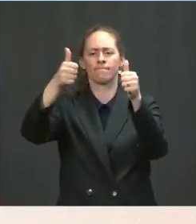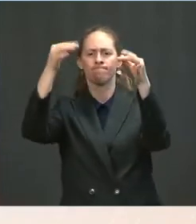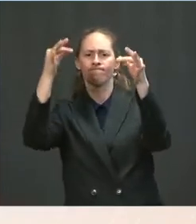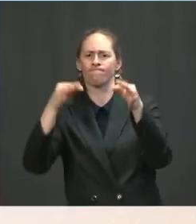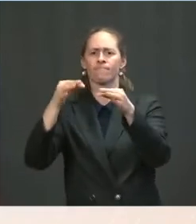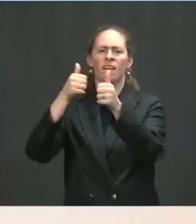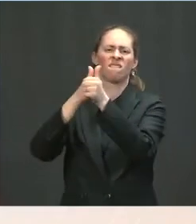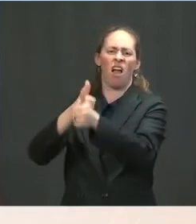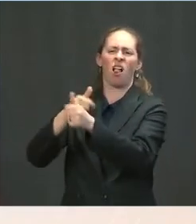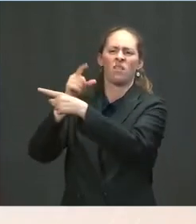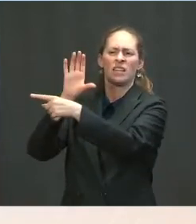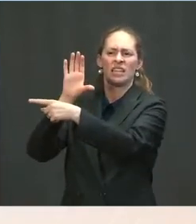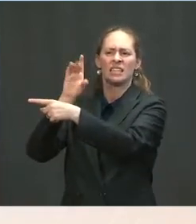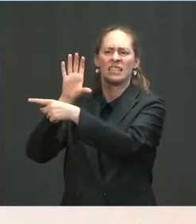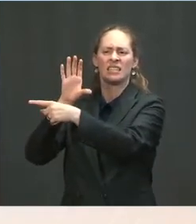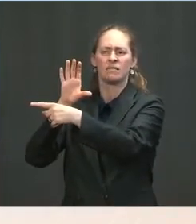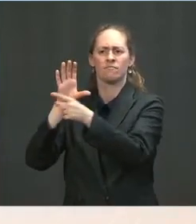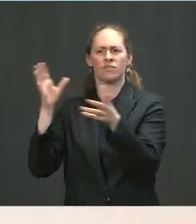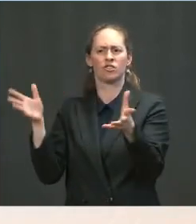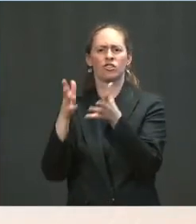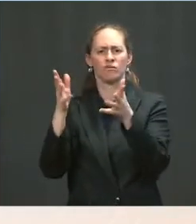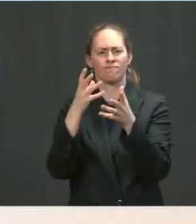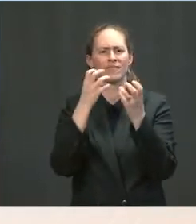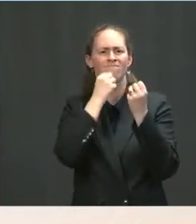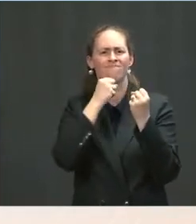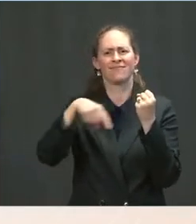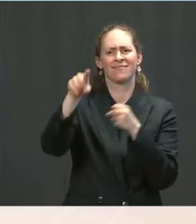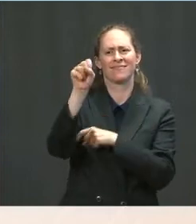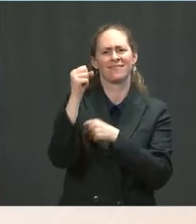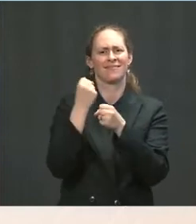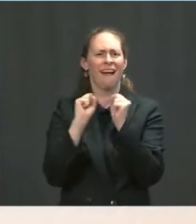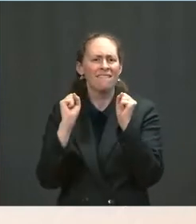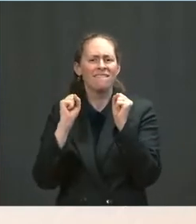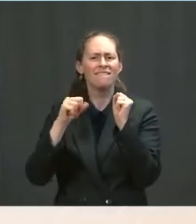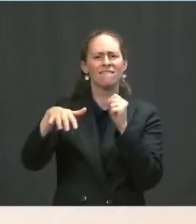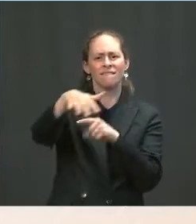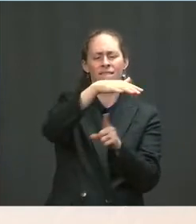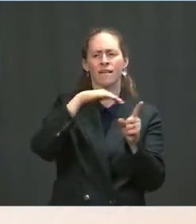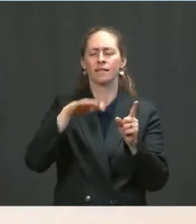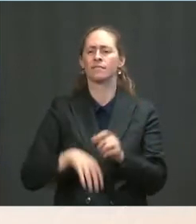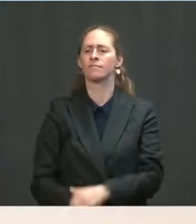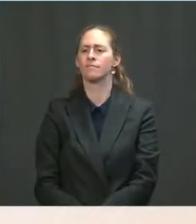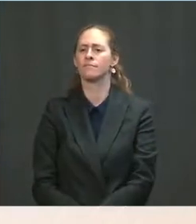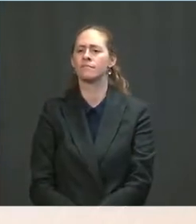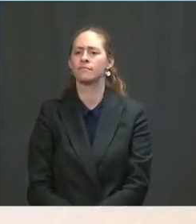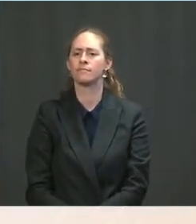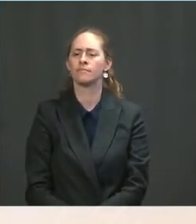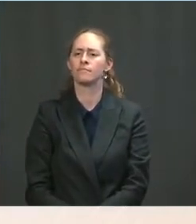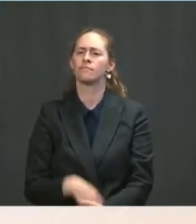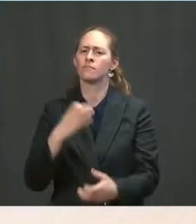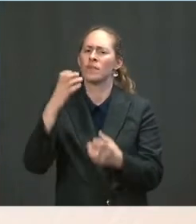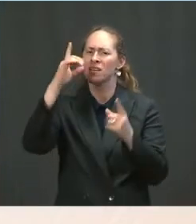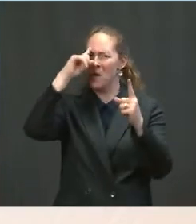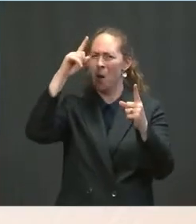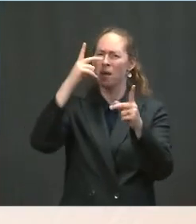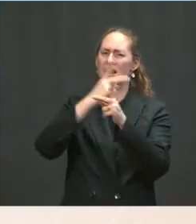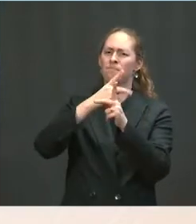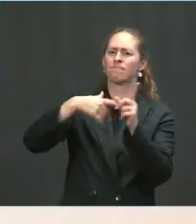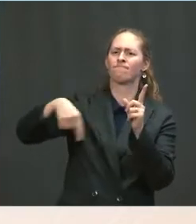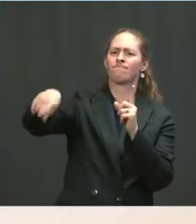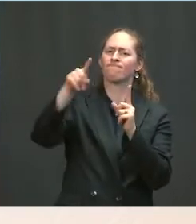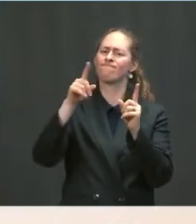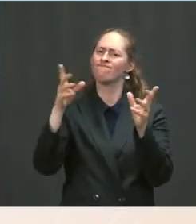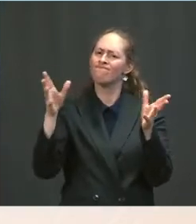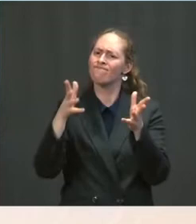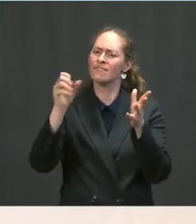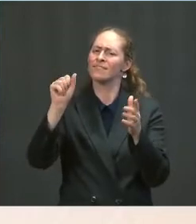they keep people safe, right? They keep their community safe and they keep people in their state safe. So that is what we encourage. And at the same time,